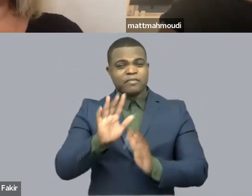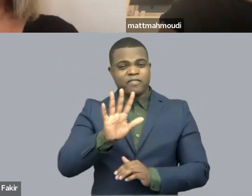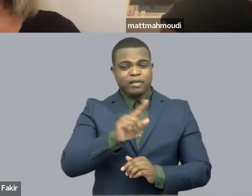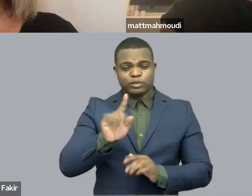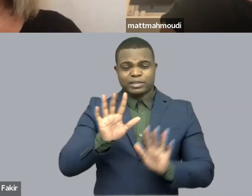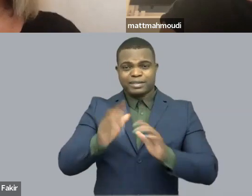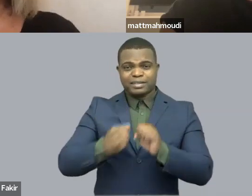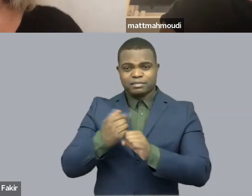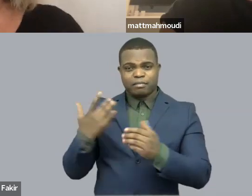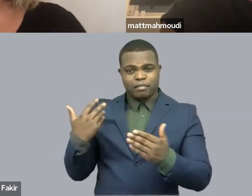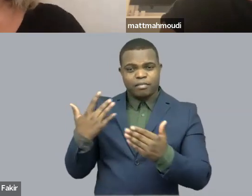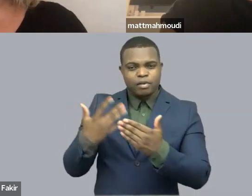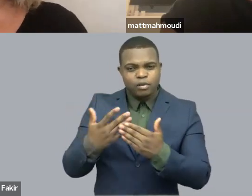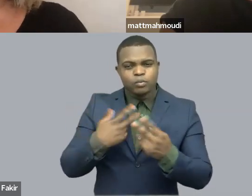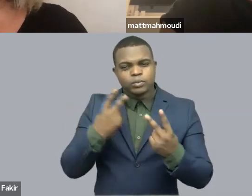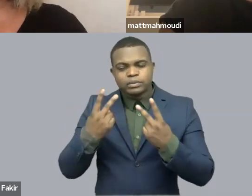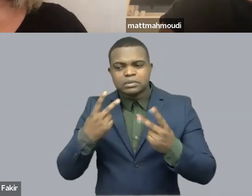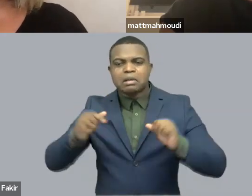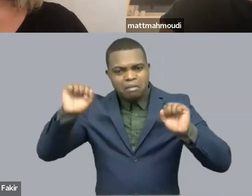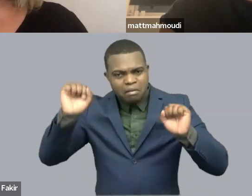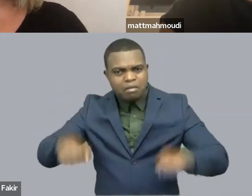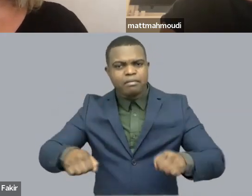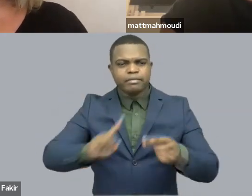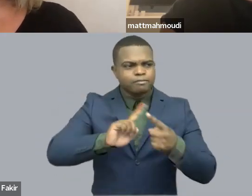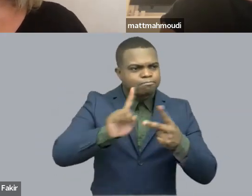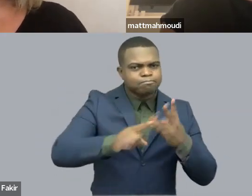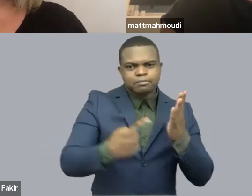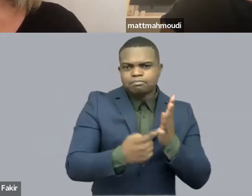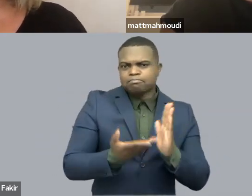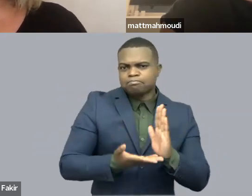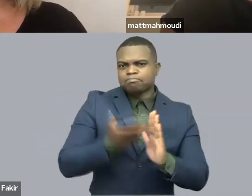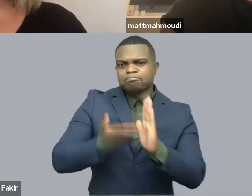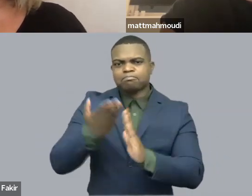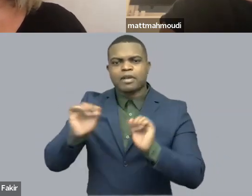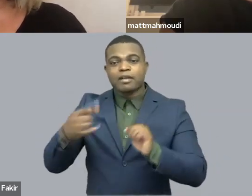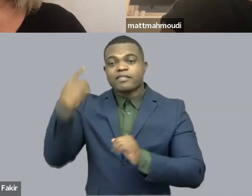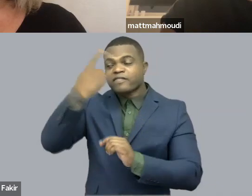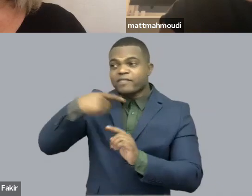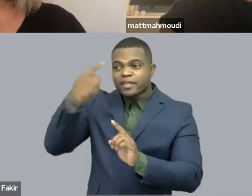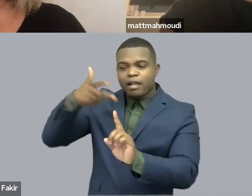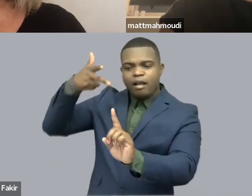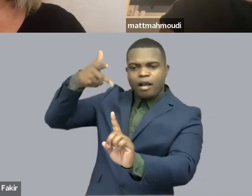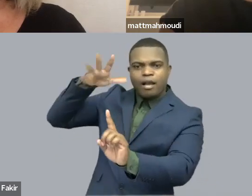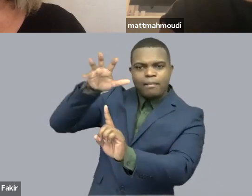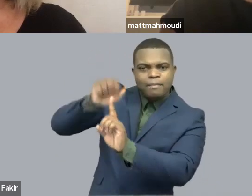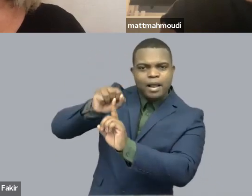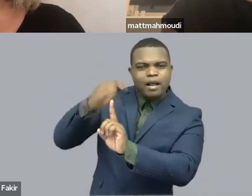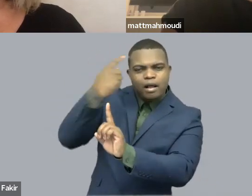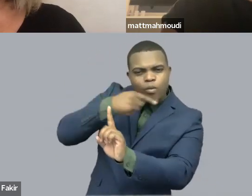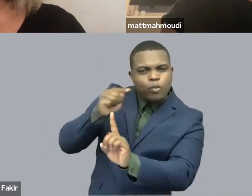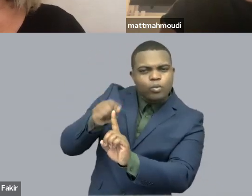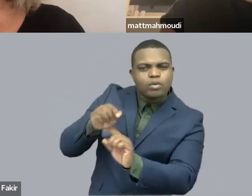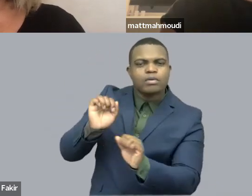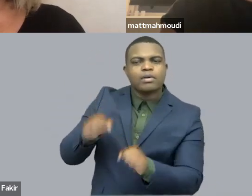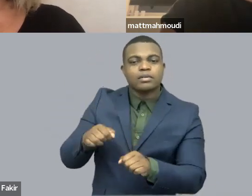enforcement units, then those only stand to be emphasized and augmented by the use of facial recognition, which is at